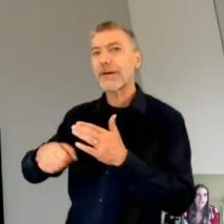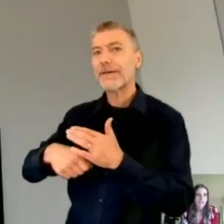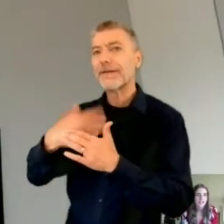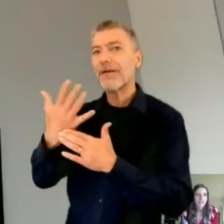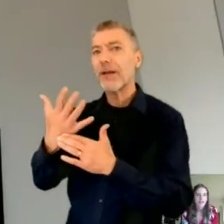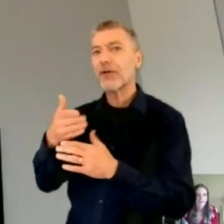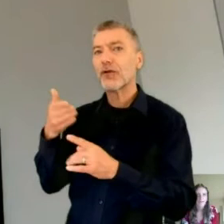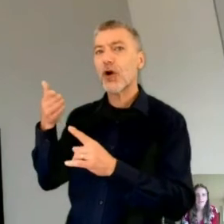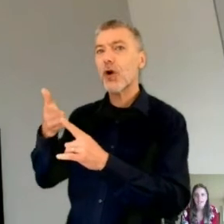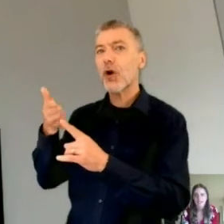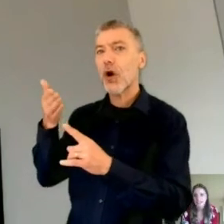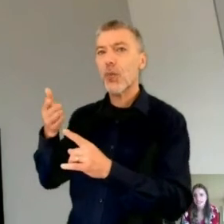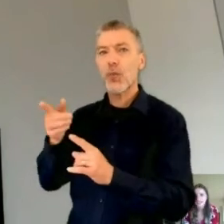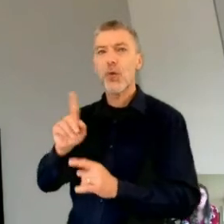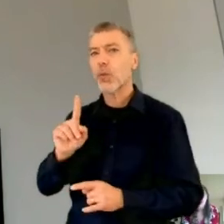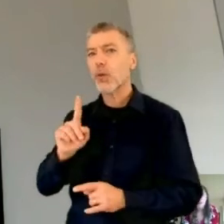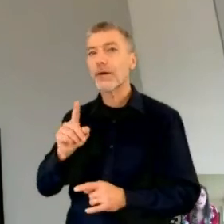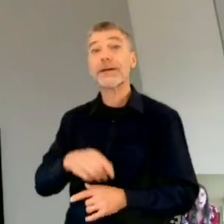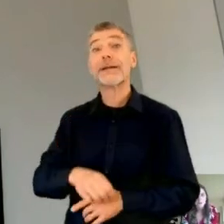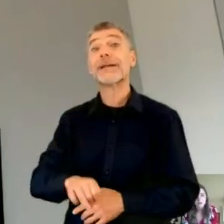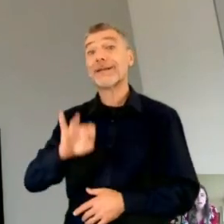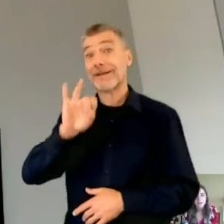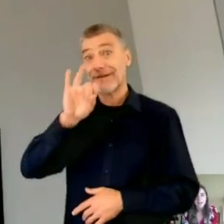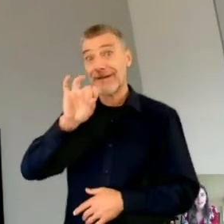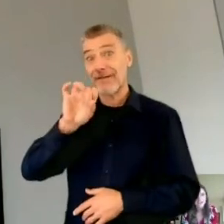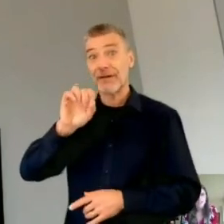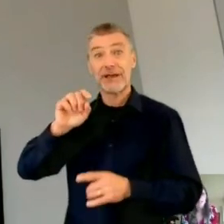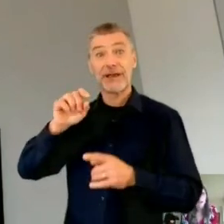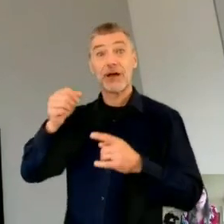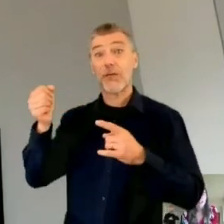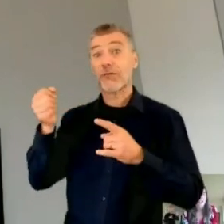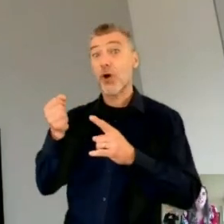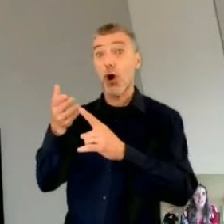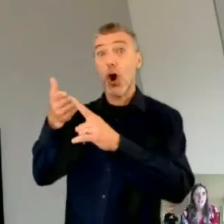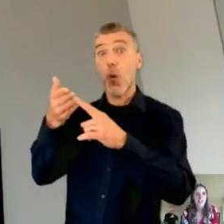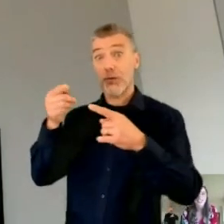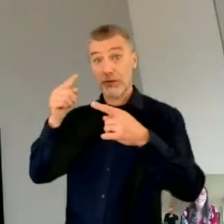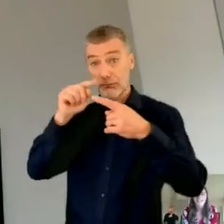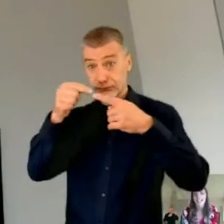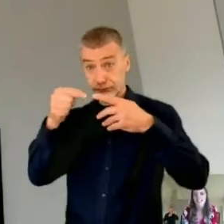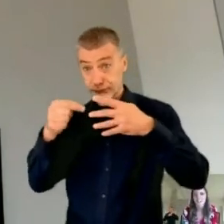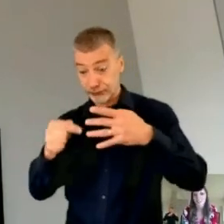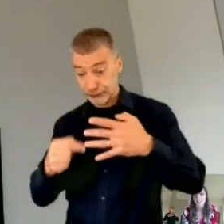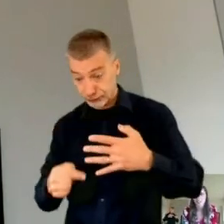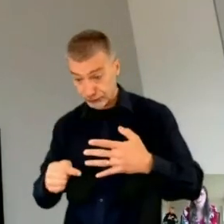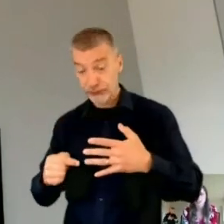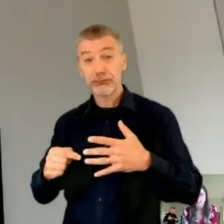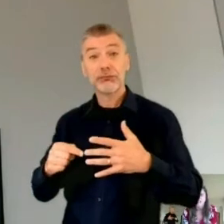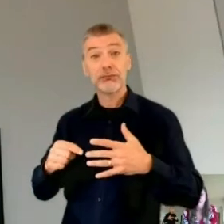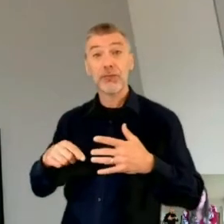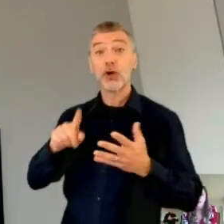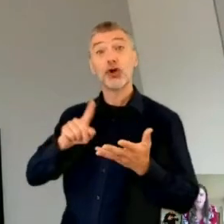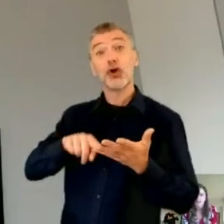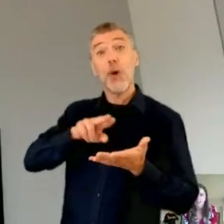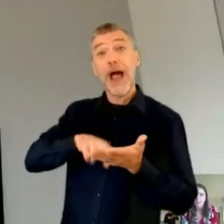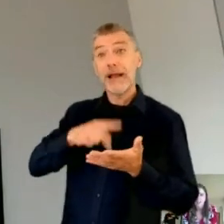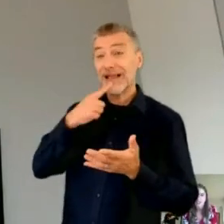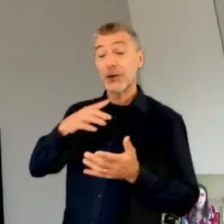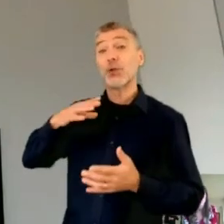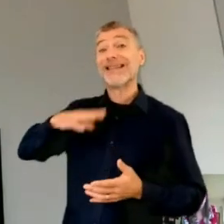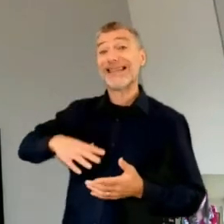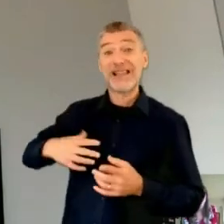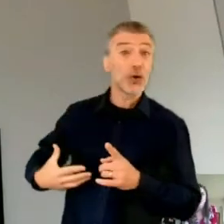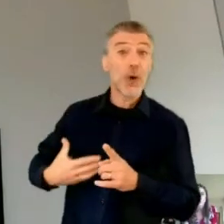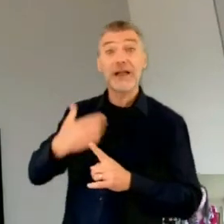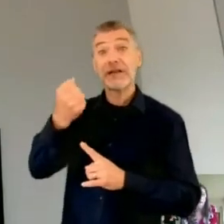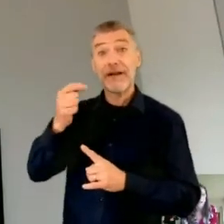goals that UN, global organizations have put together to say these are the things that we need to achieve to make sure that the